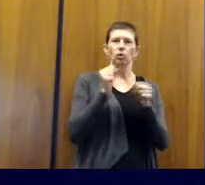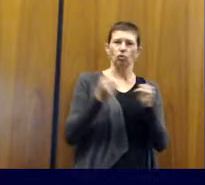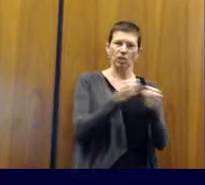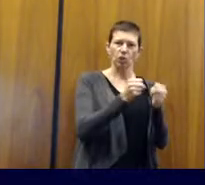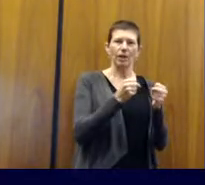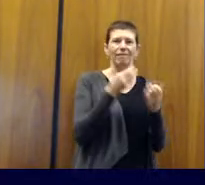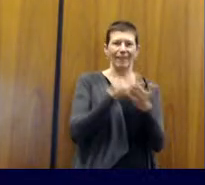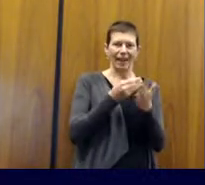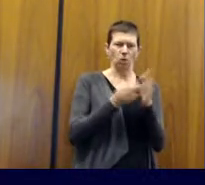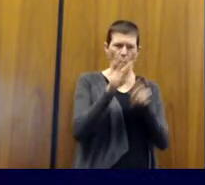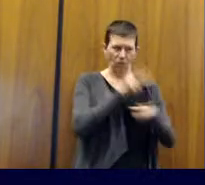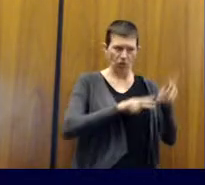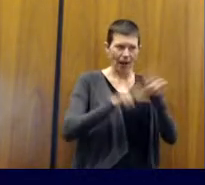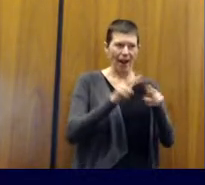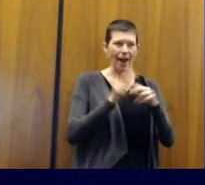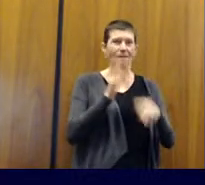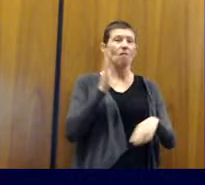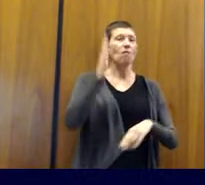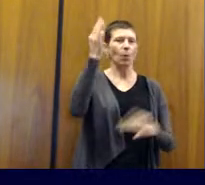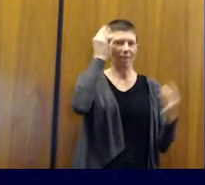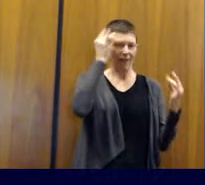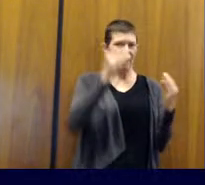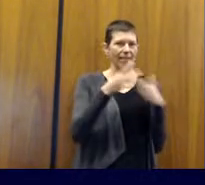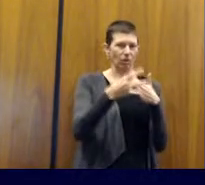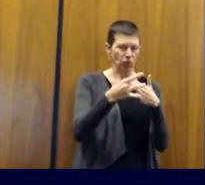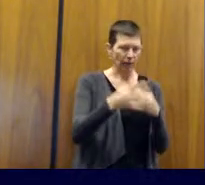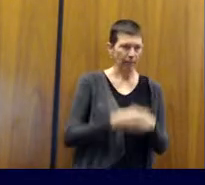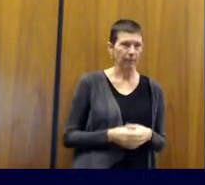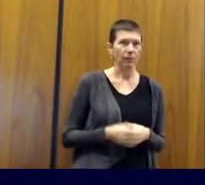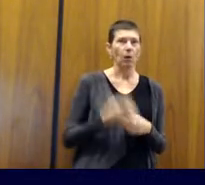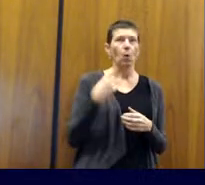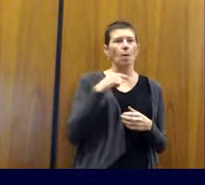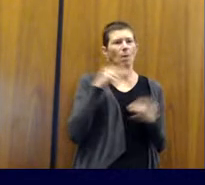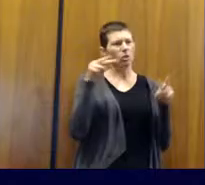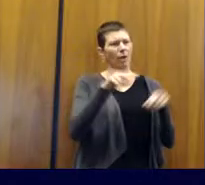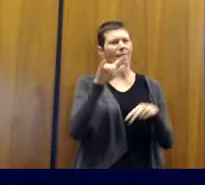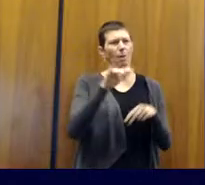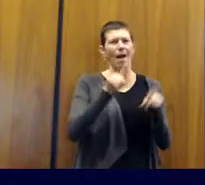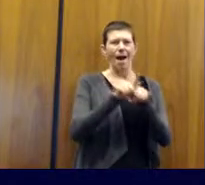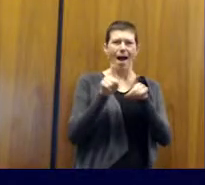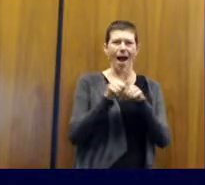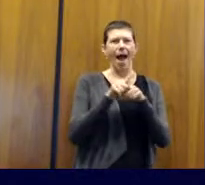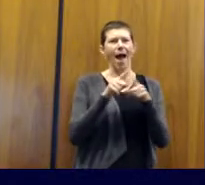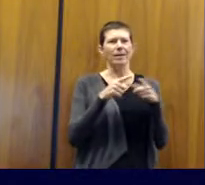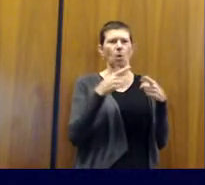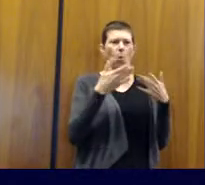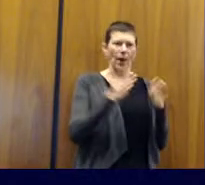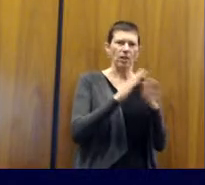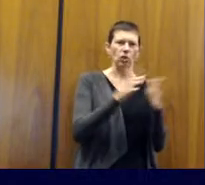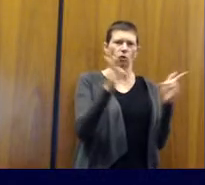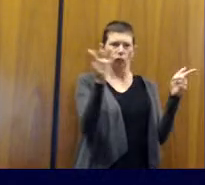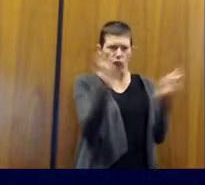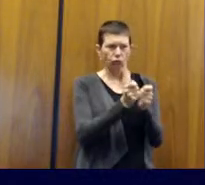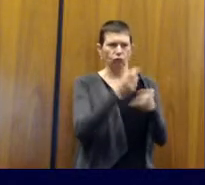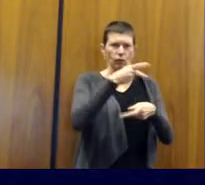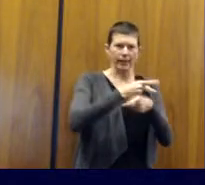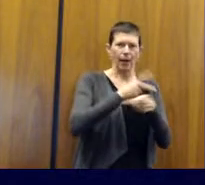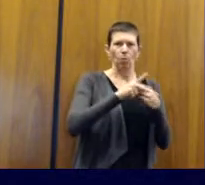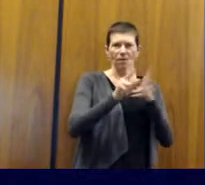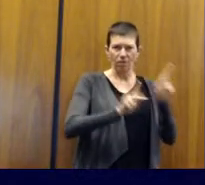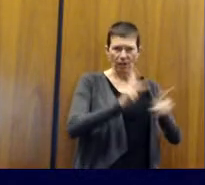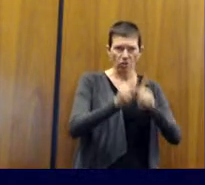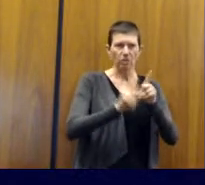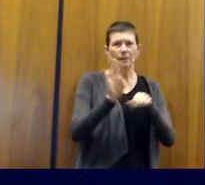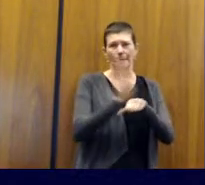and forward-thinking leadership. We must view the airport as a catalyst for attracting and retaining professionals, businesses,